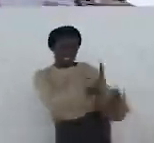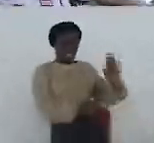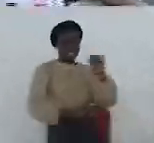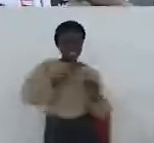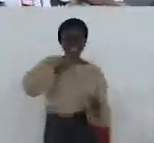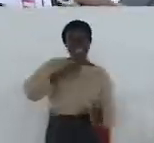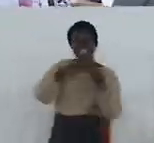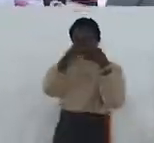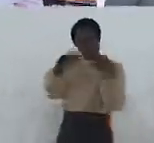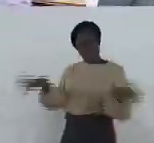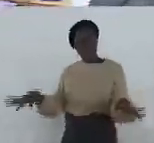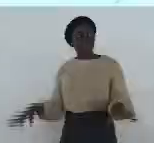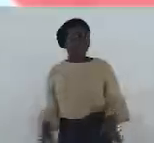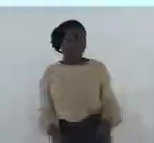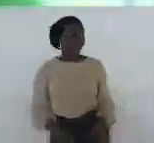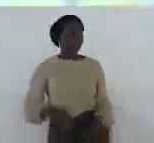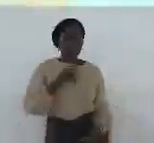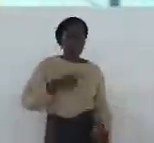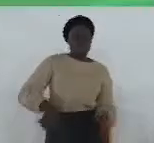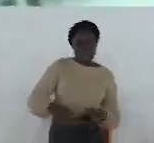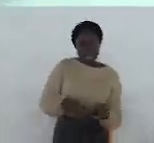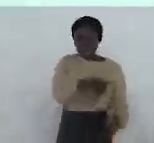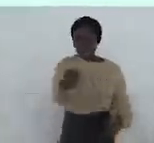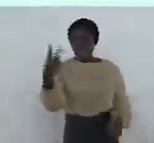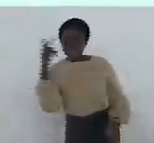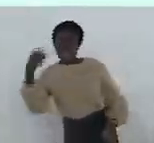Dan when you me